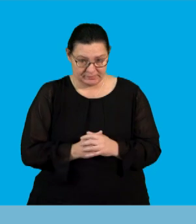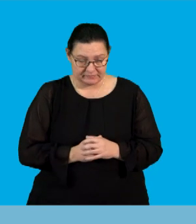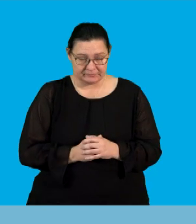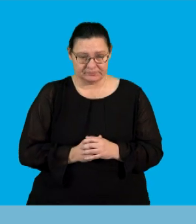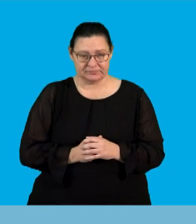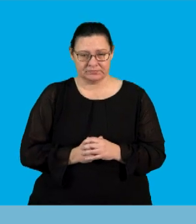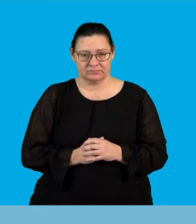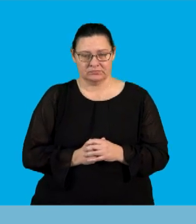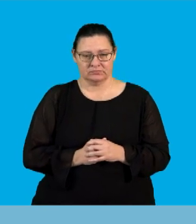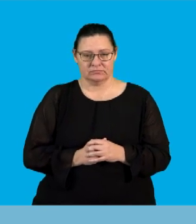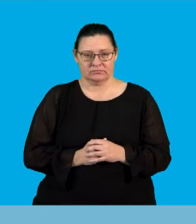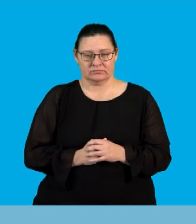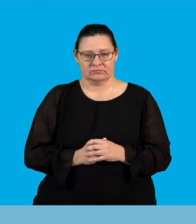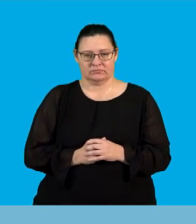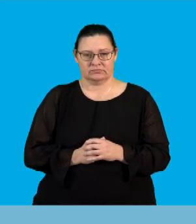There we go.